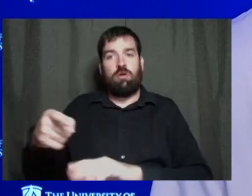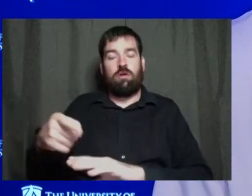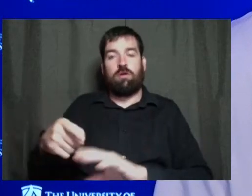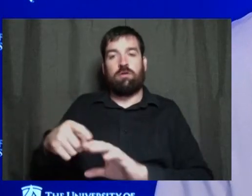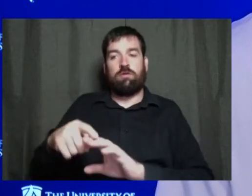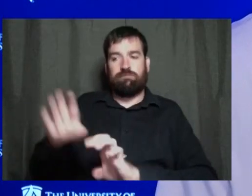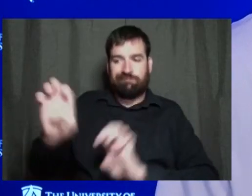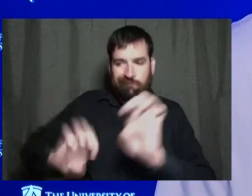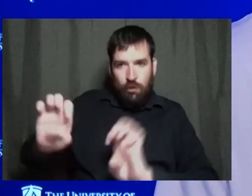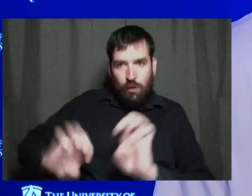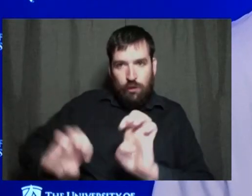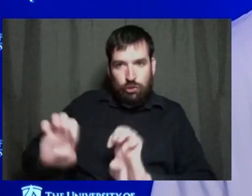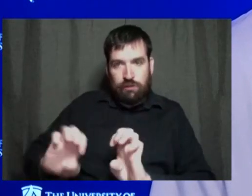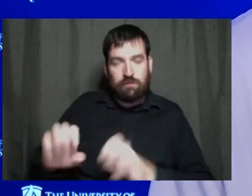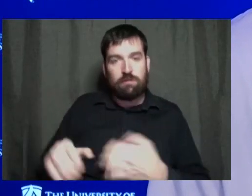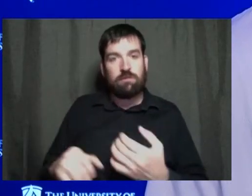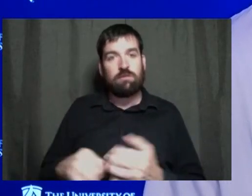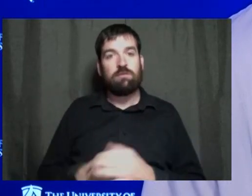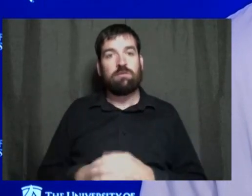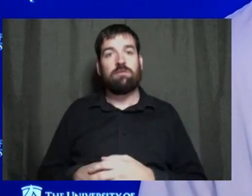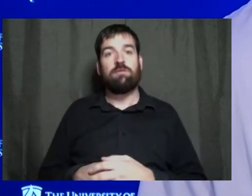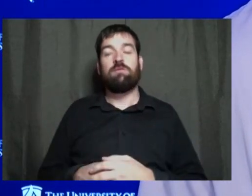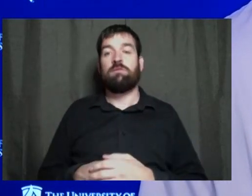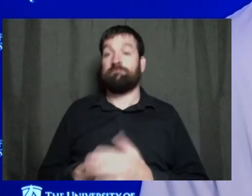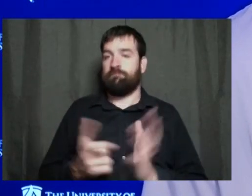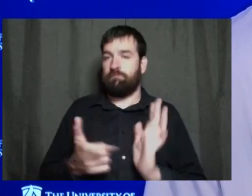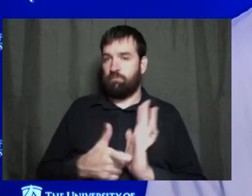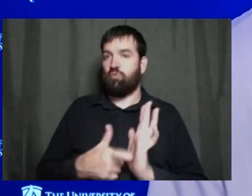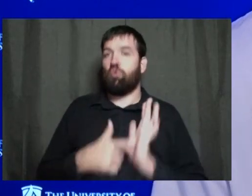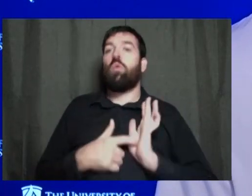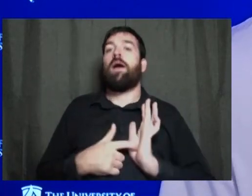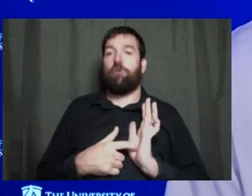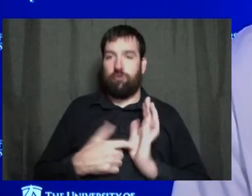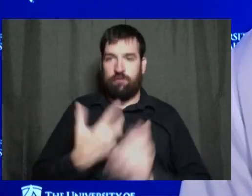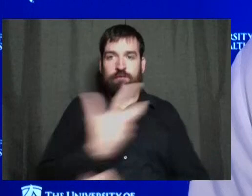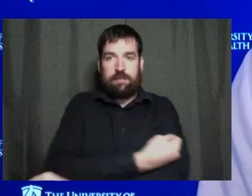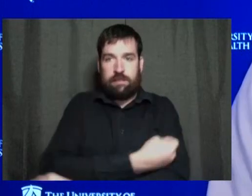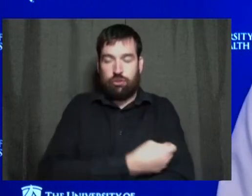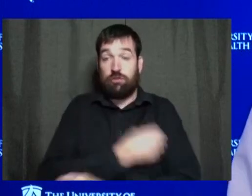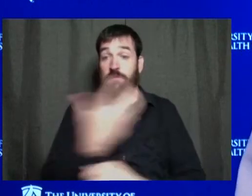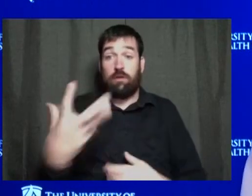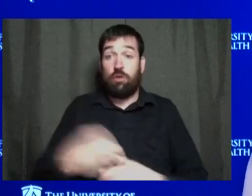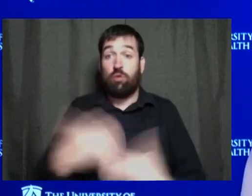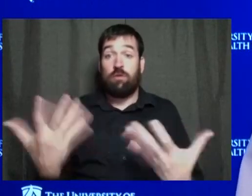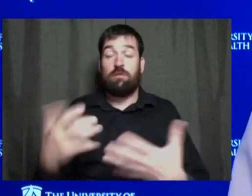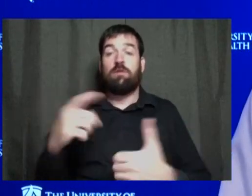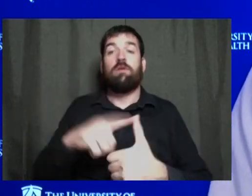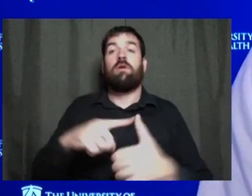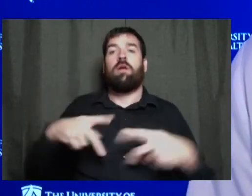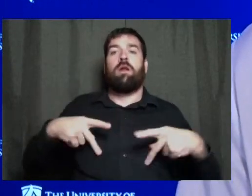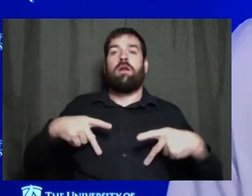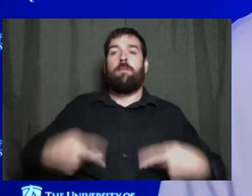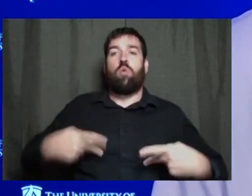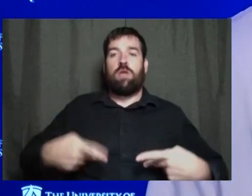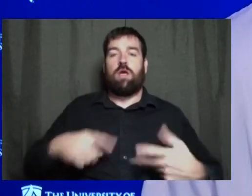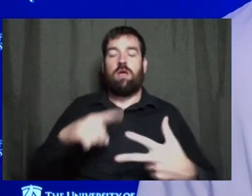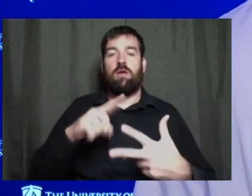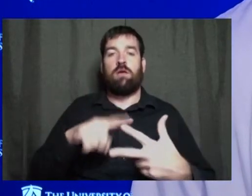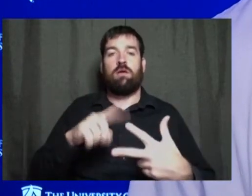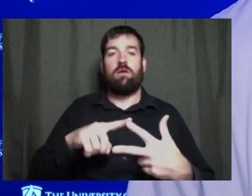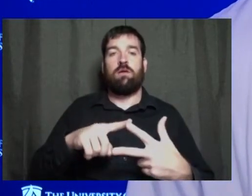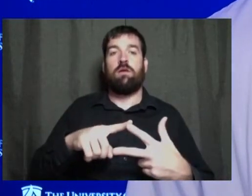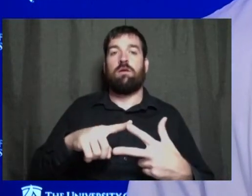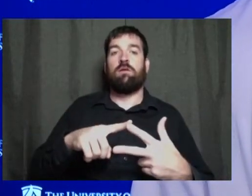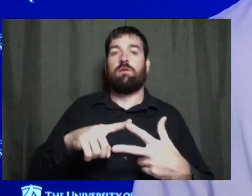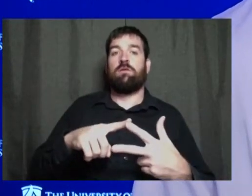we do require vaccination, and these include pneumonia vaccines, which include Pneumovax and Prevnar,